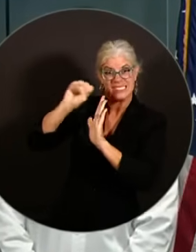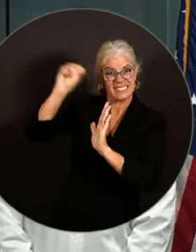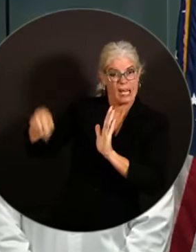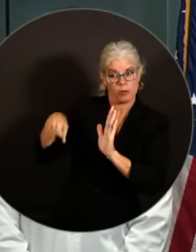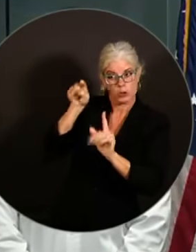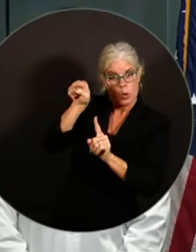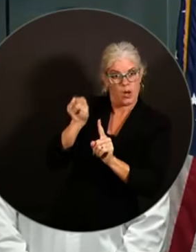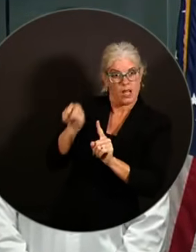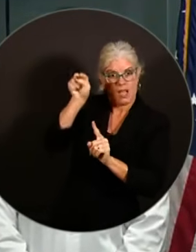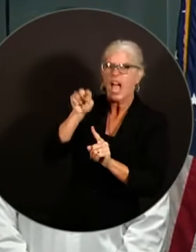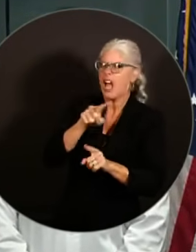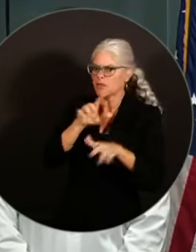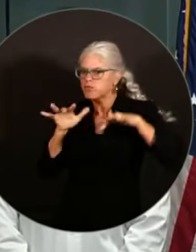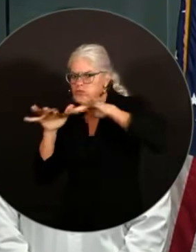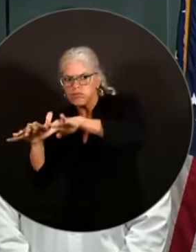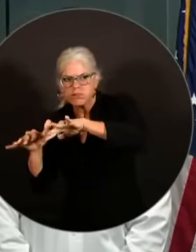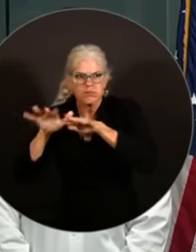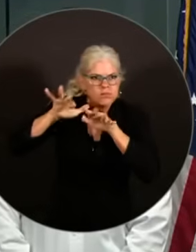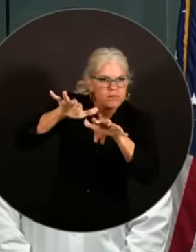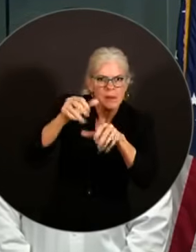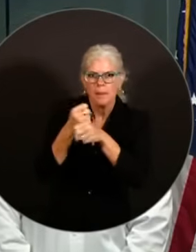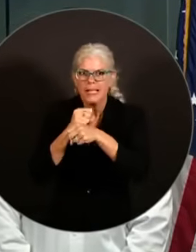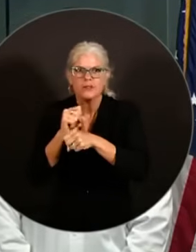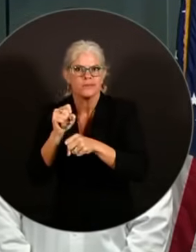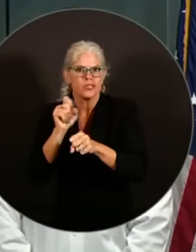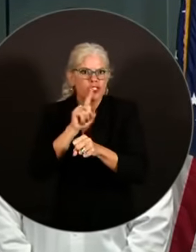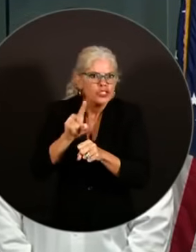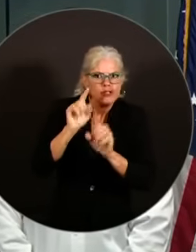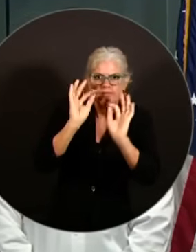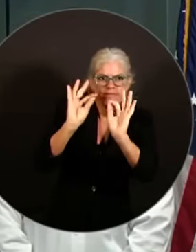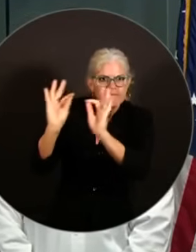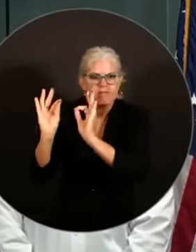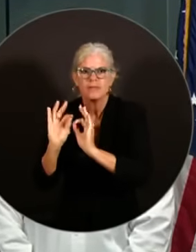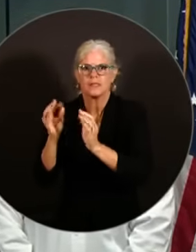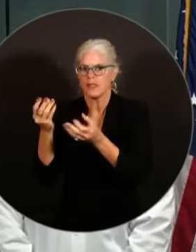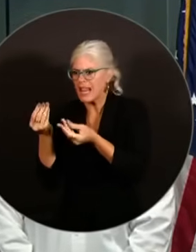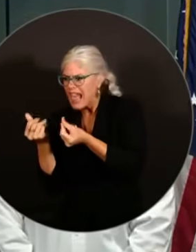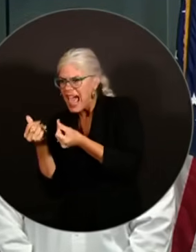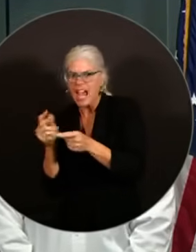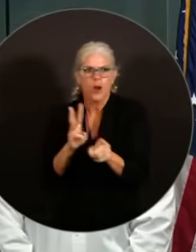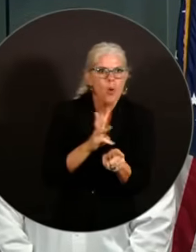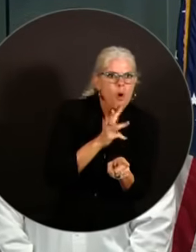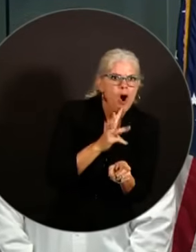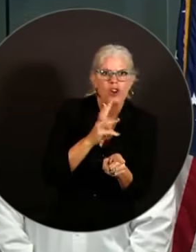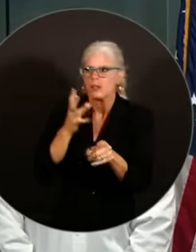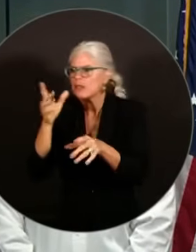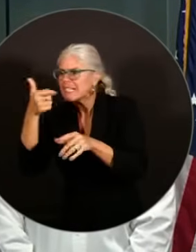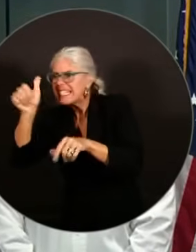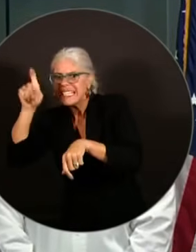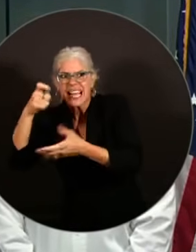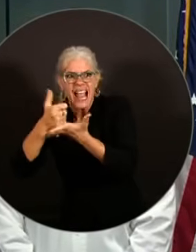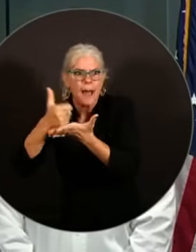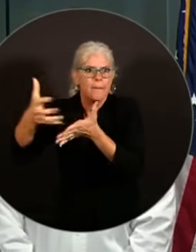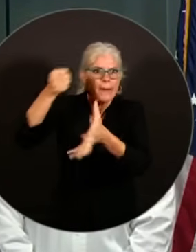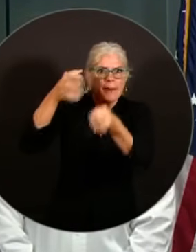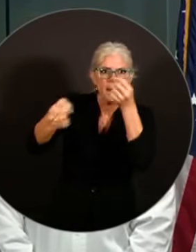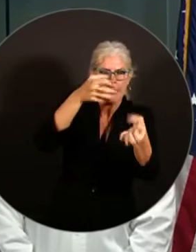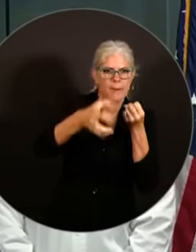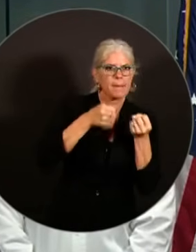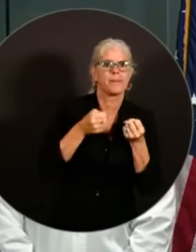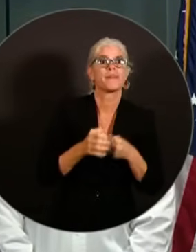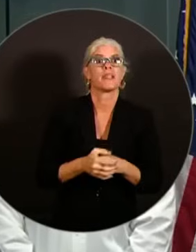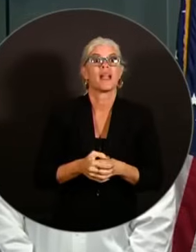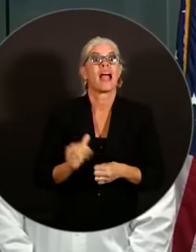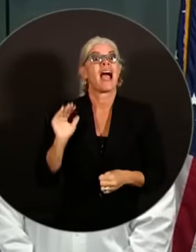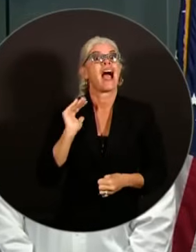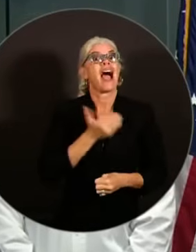local authorities to provide on-water and overland search and rescue and route assessment capabilities. Our